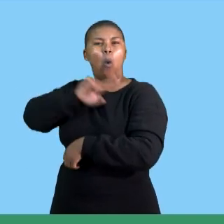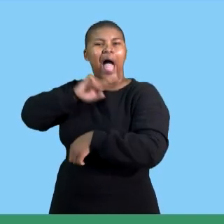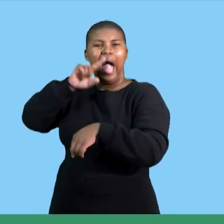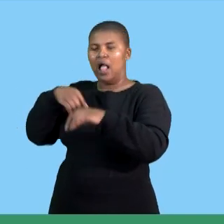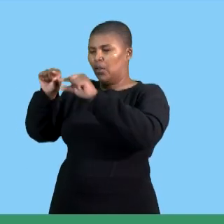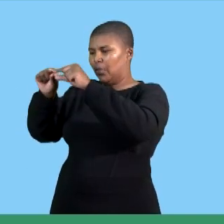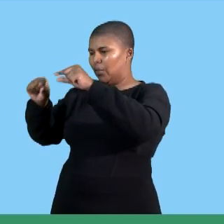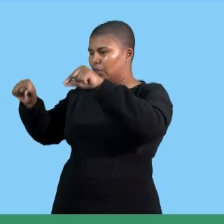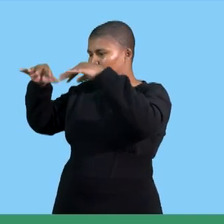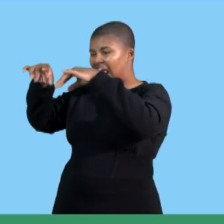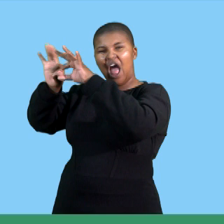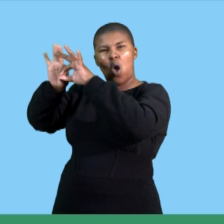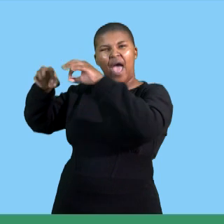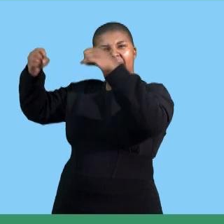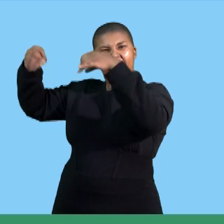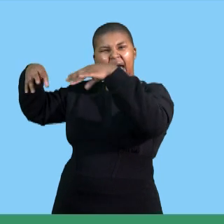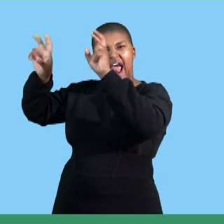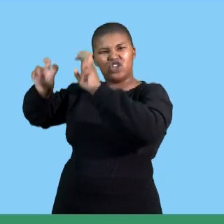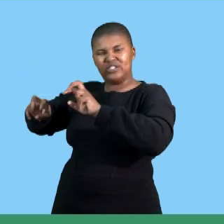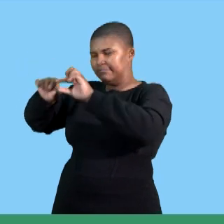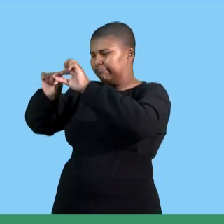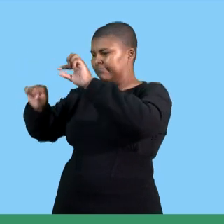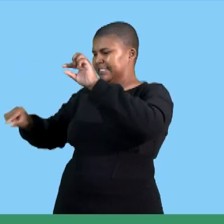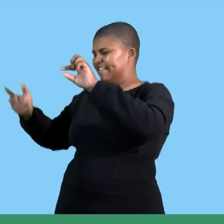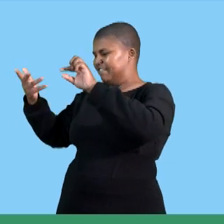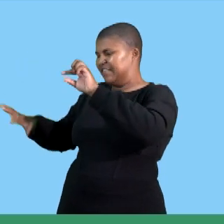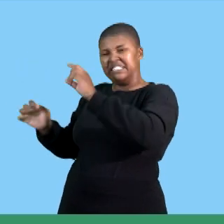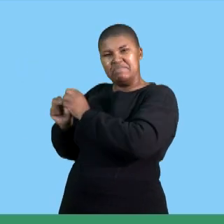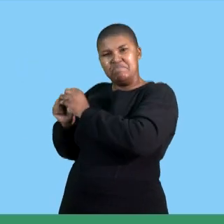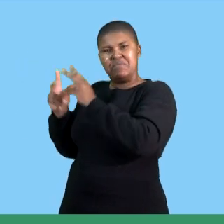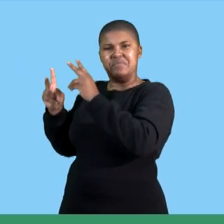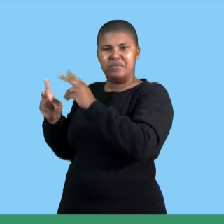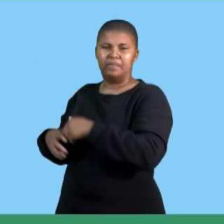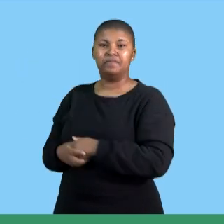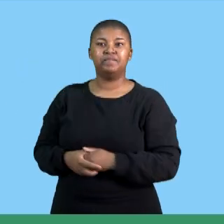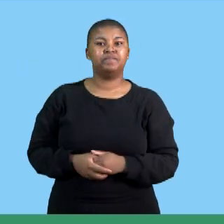and find out what is it that is an example of crisis.